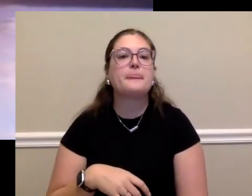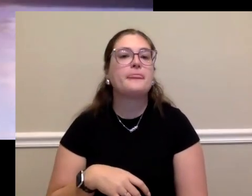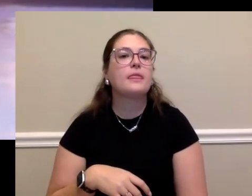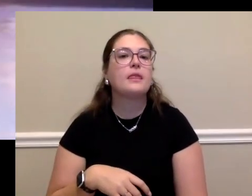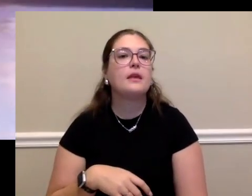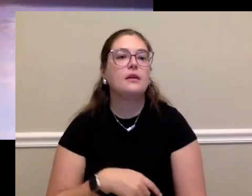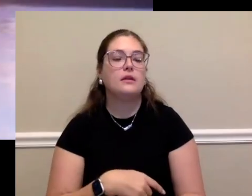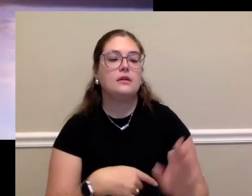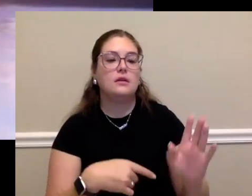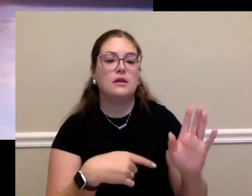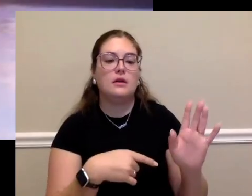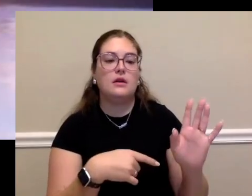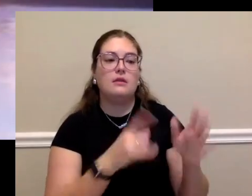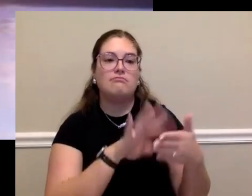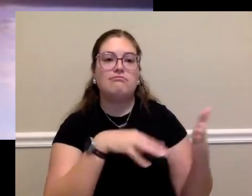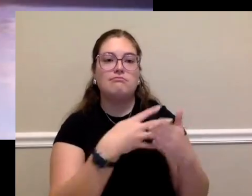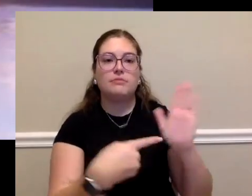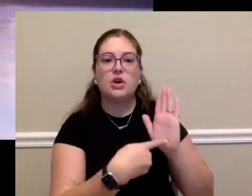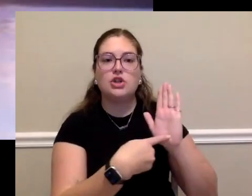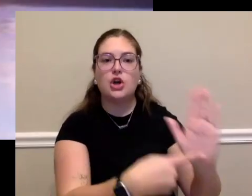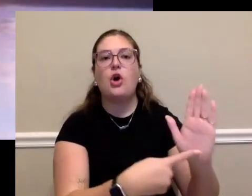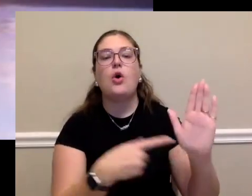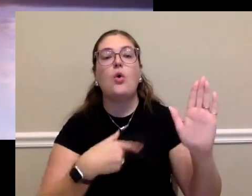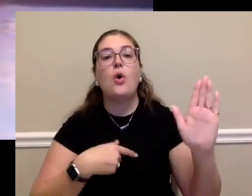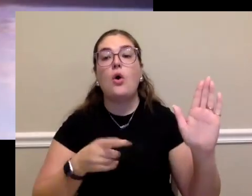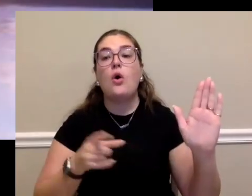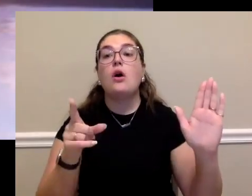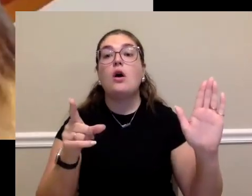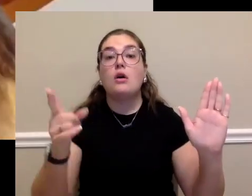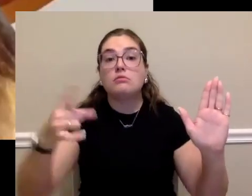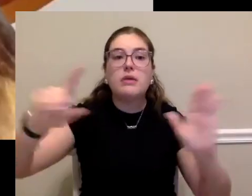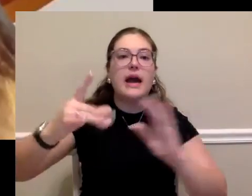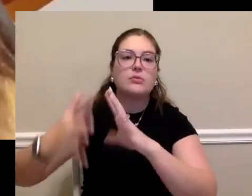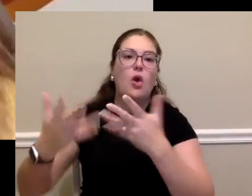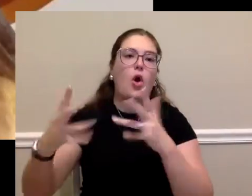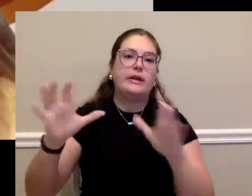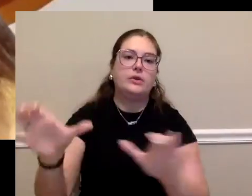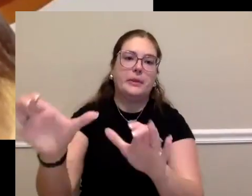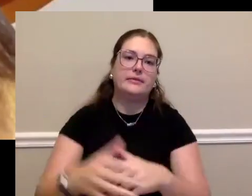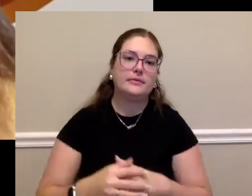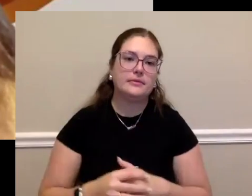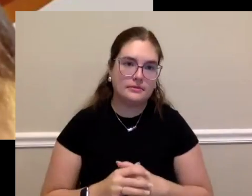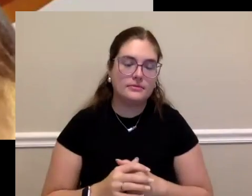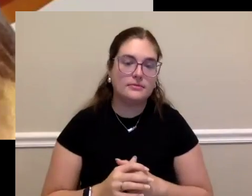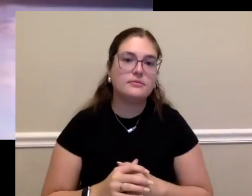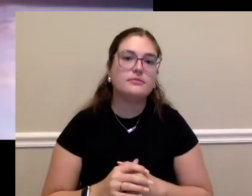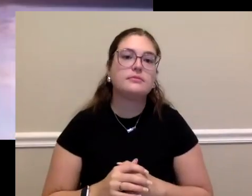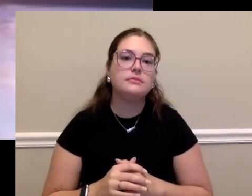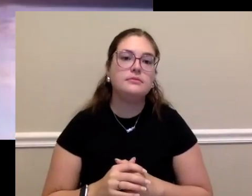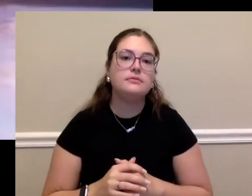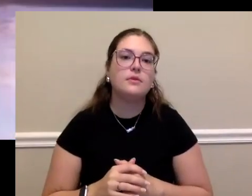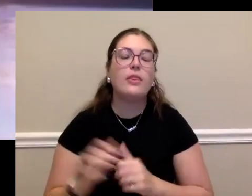data shows is what interpreters are doing, Mm, mhm, what the majority